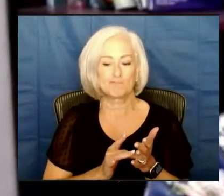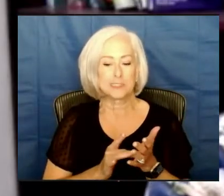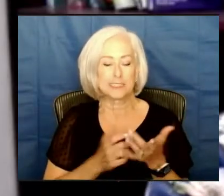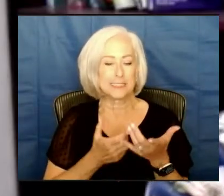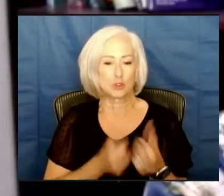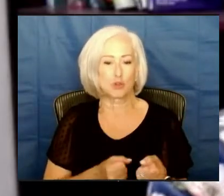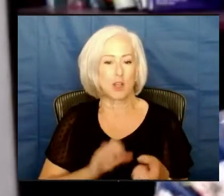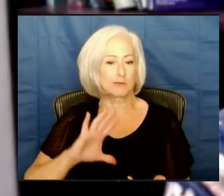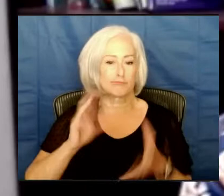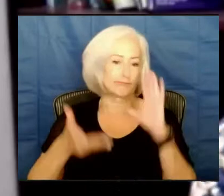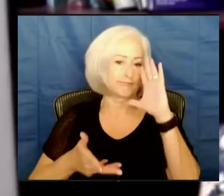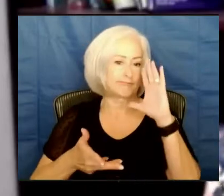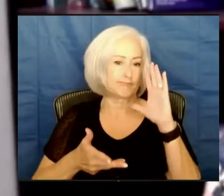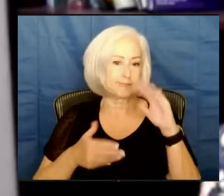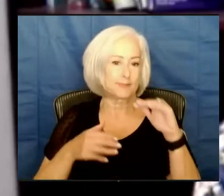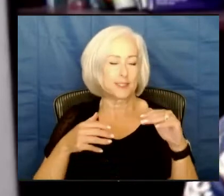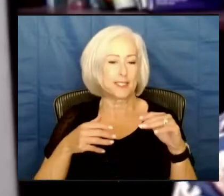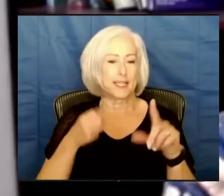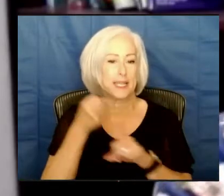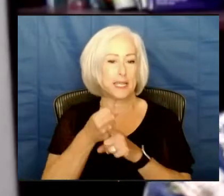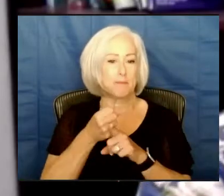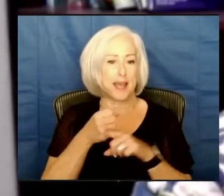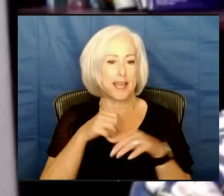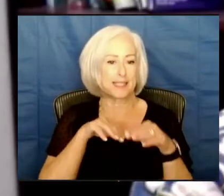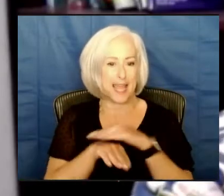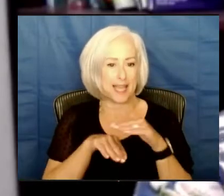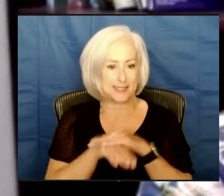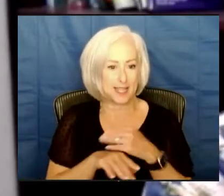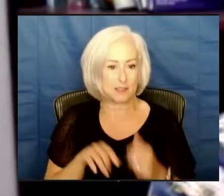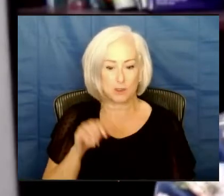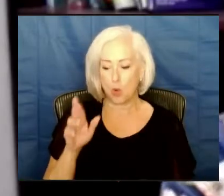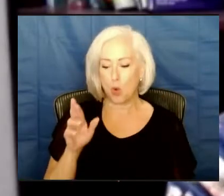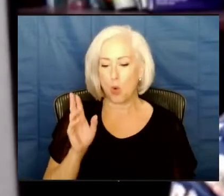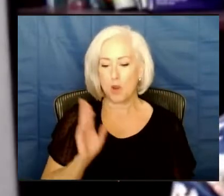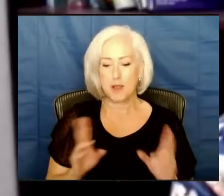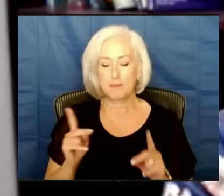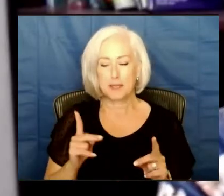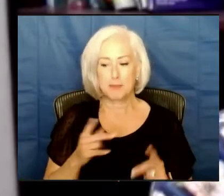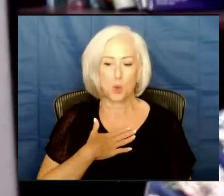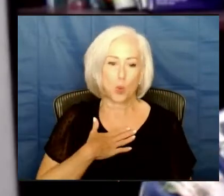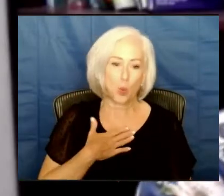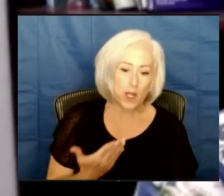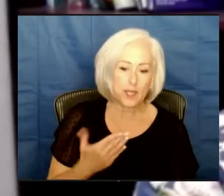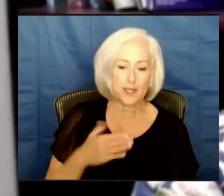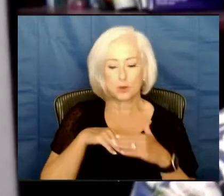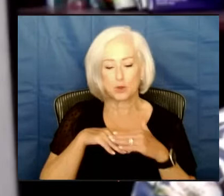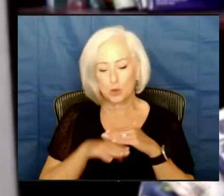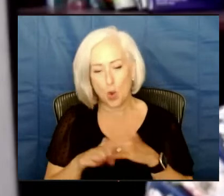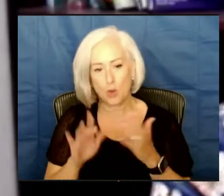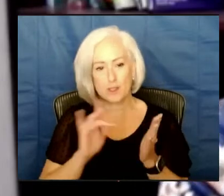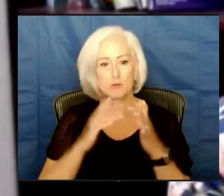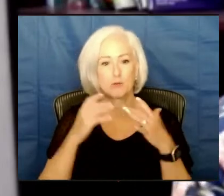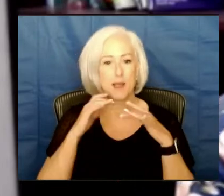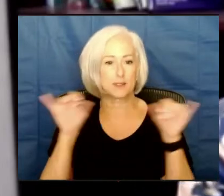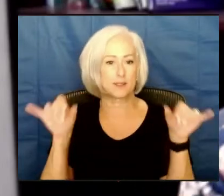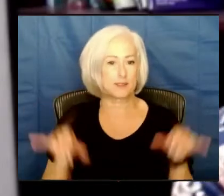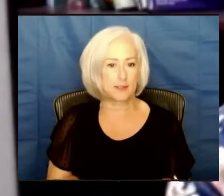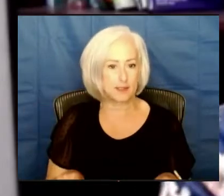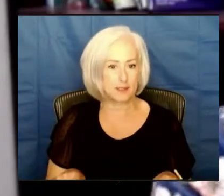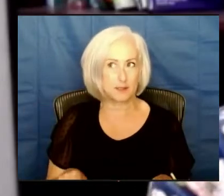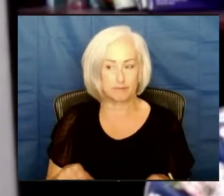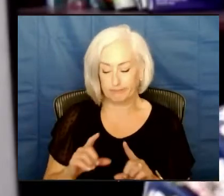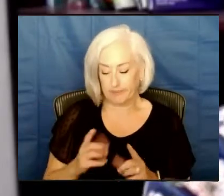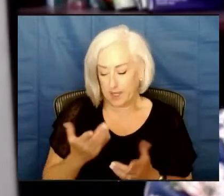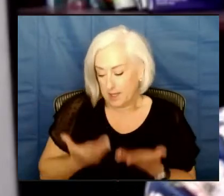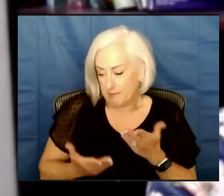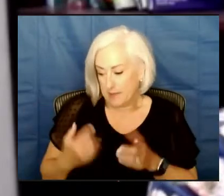healthcare access, or people being willing to come into a medical system. Either generationally, they